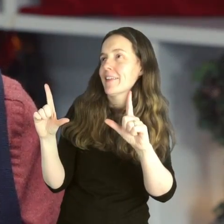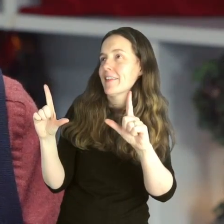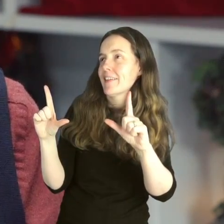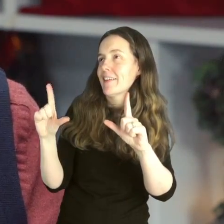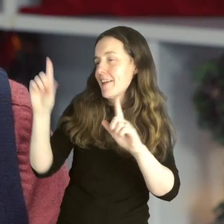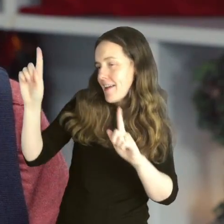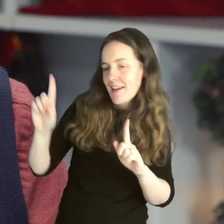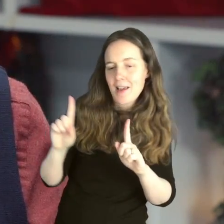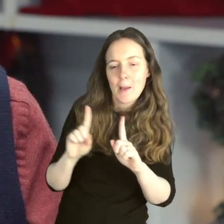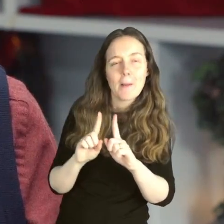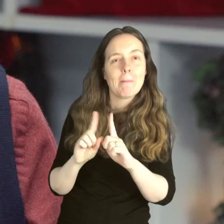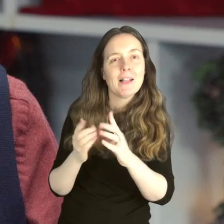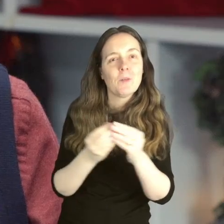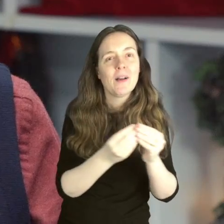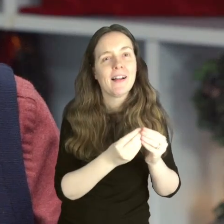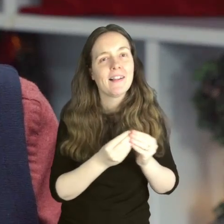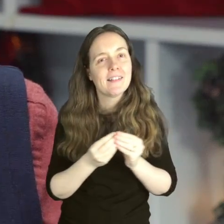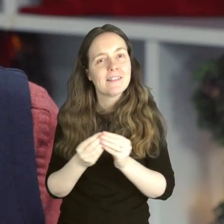Emmanuel.